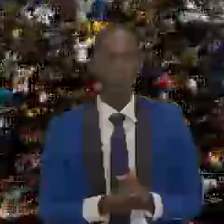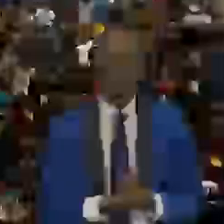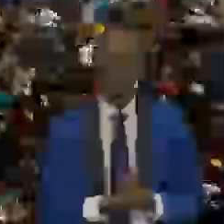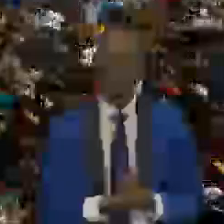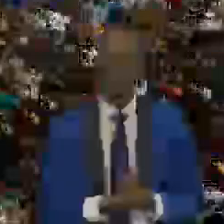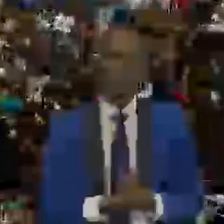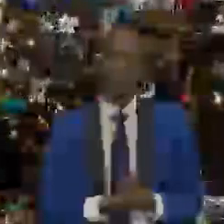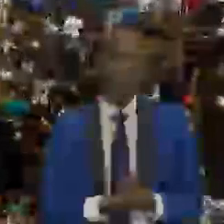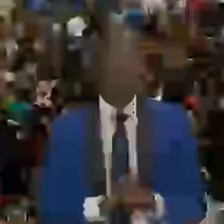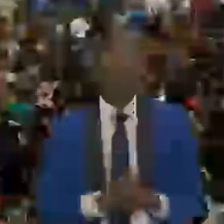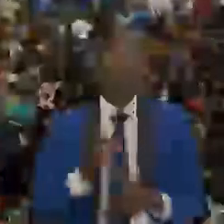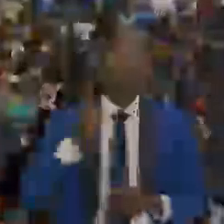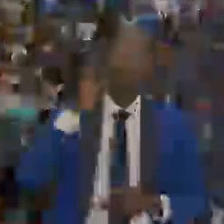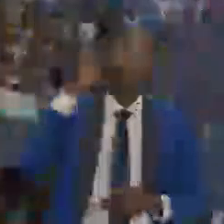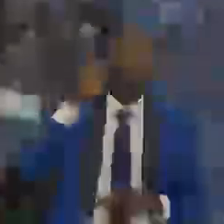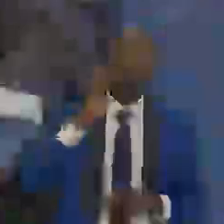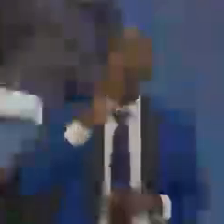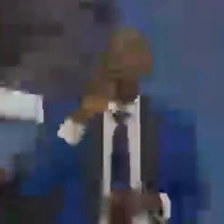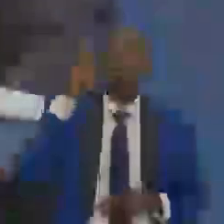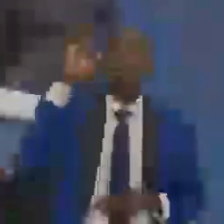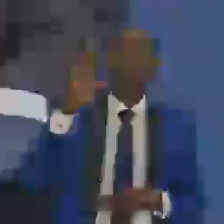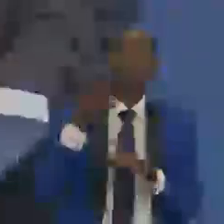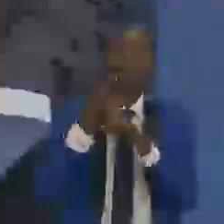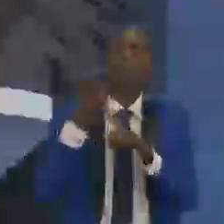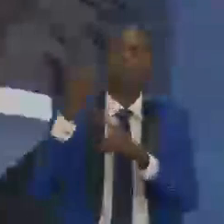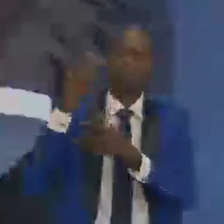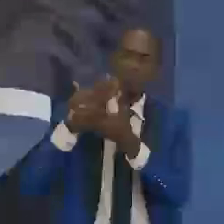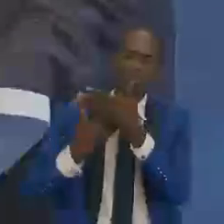you are God from generation to generation,